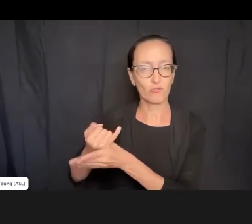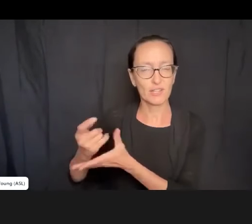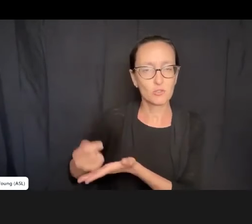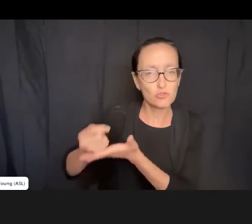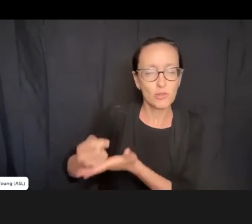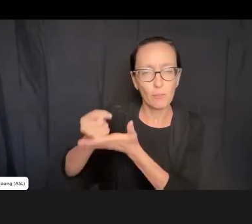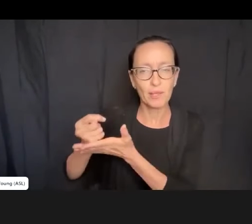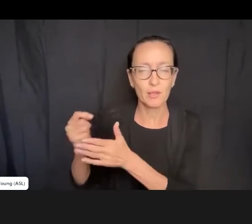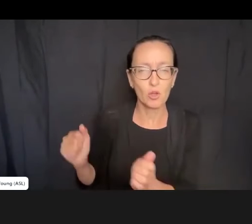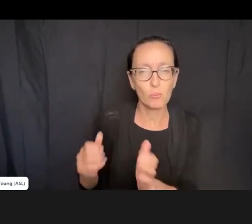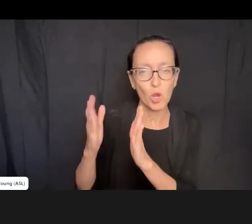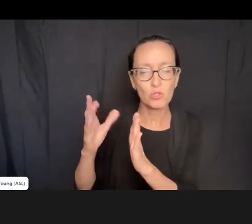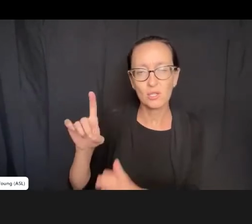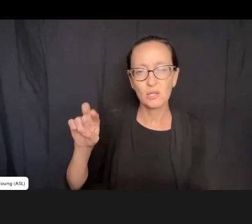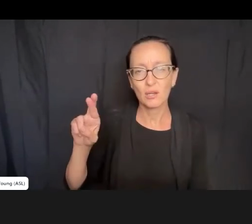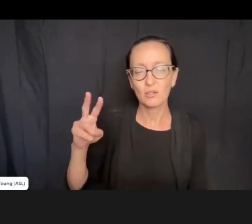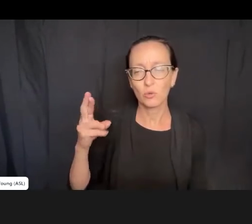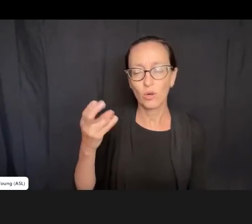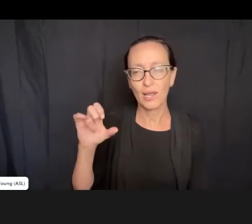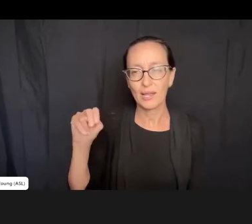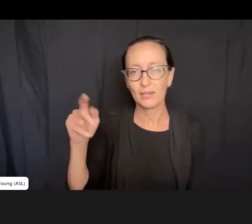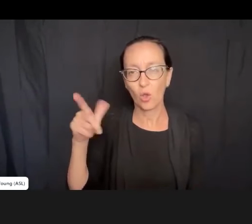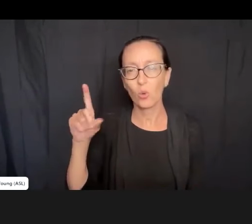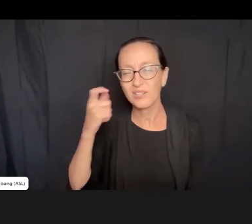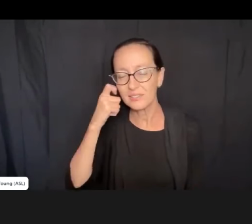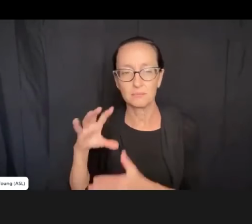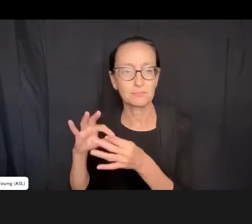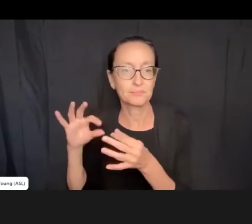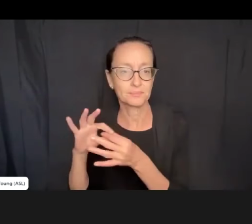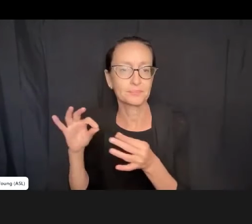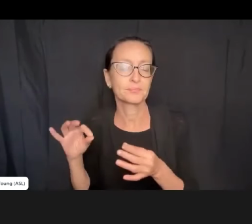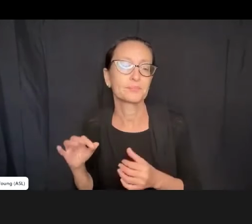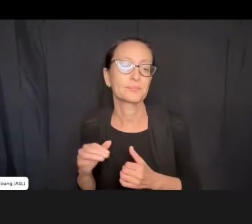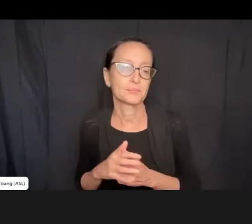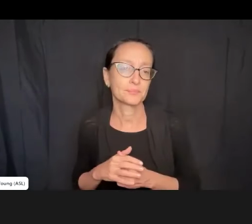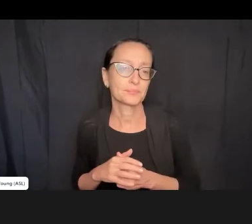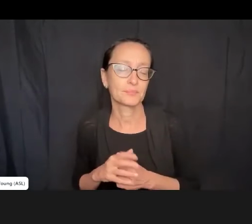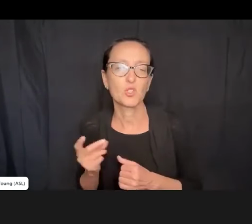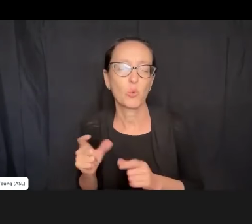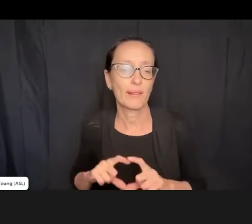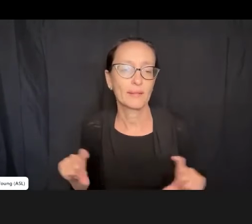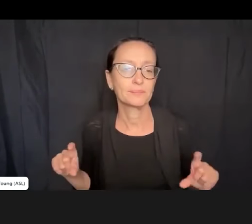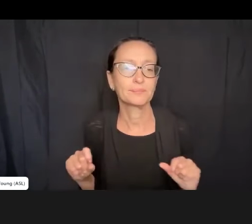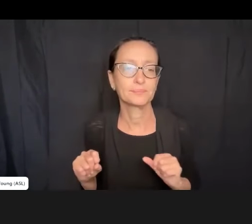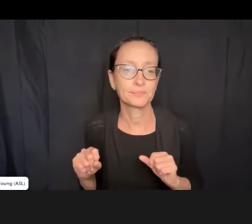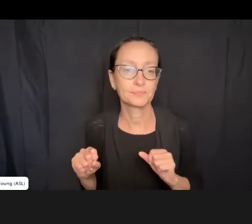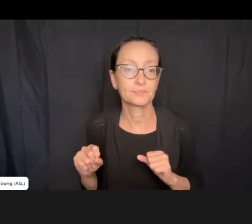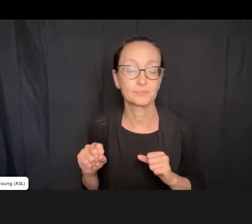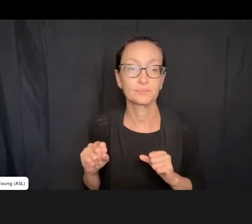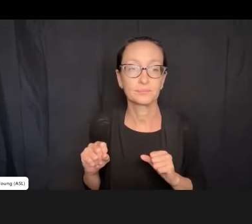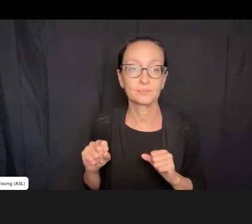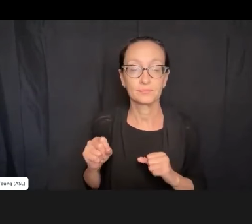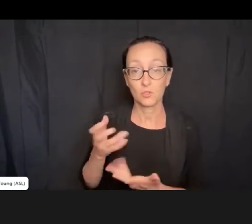just covered. So real quickly, as we move to the next slide, to where we talk about social supports are that tier